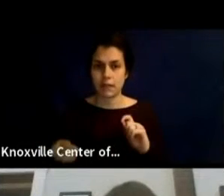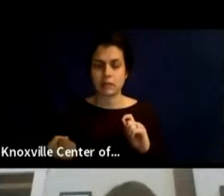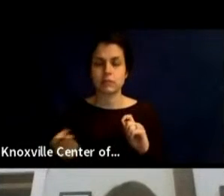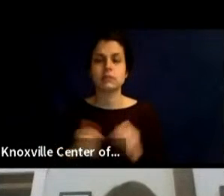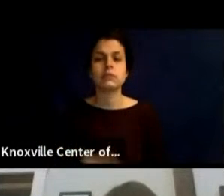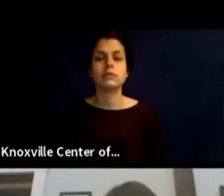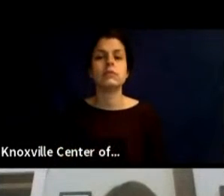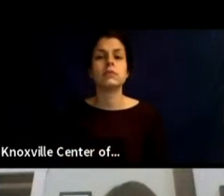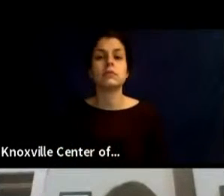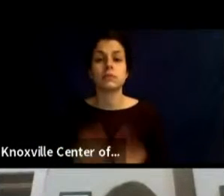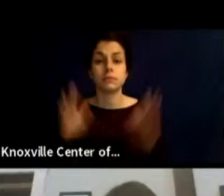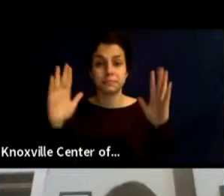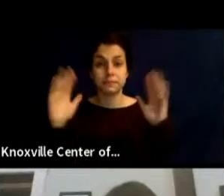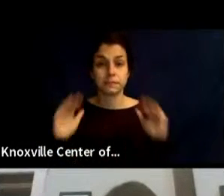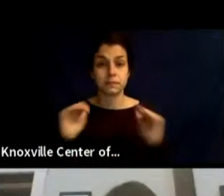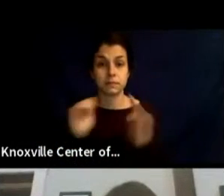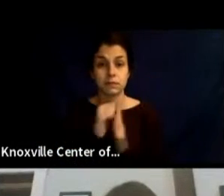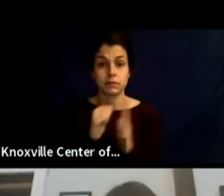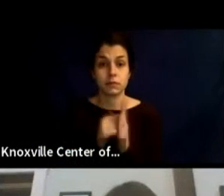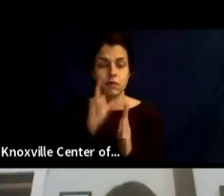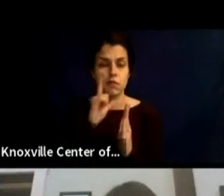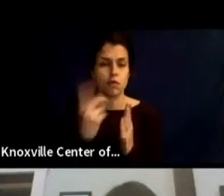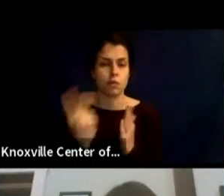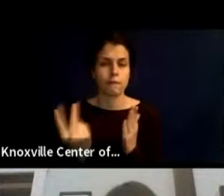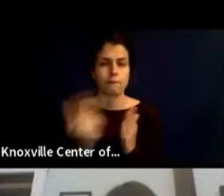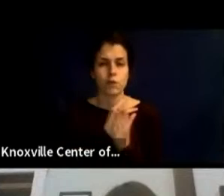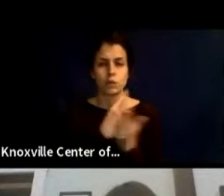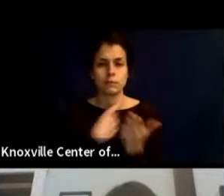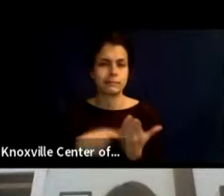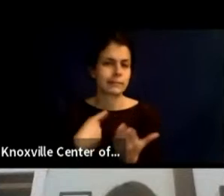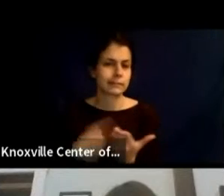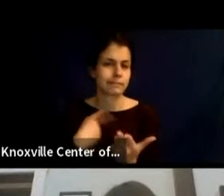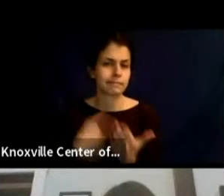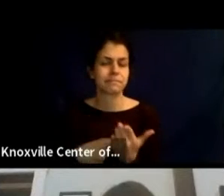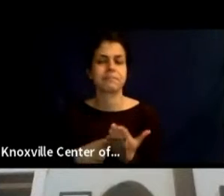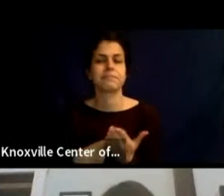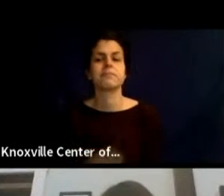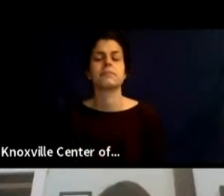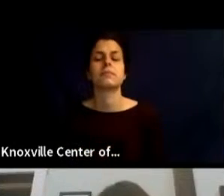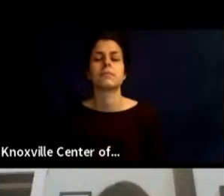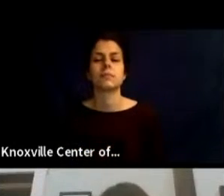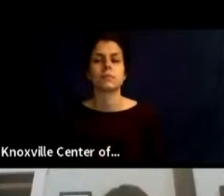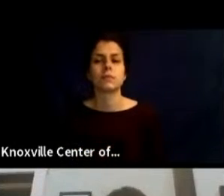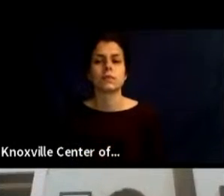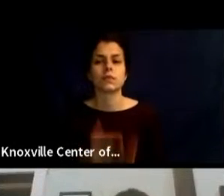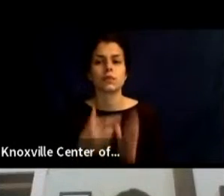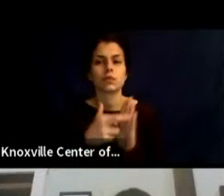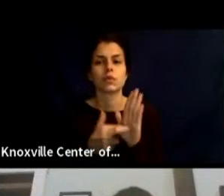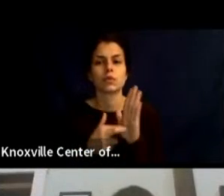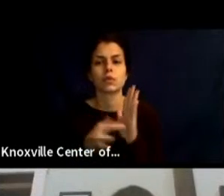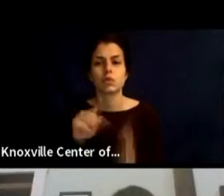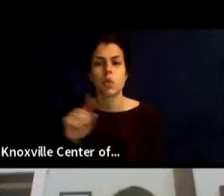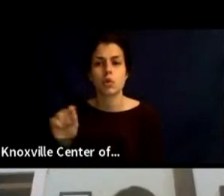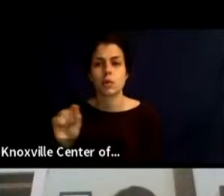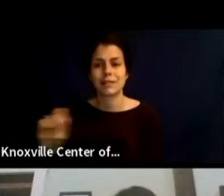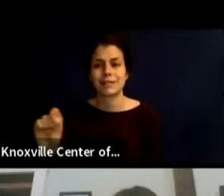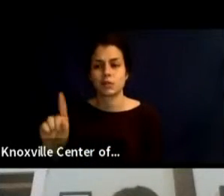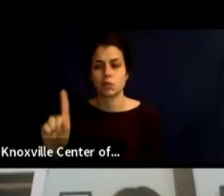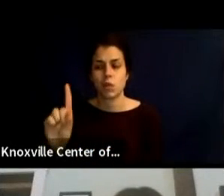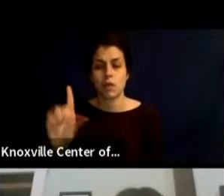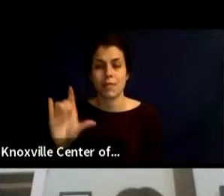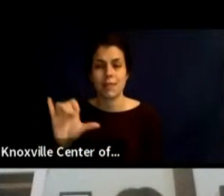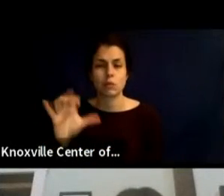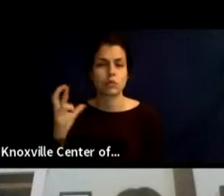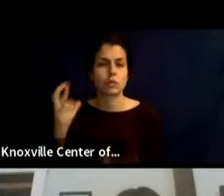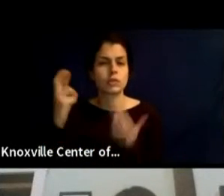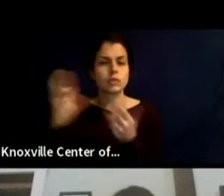Next item in the agenda is for review and discussion. The Regulation 2020-1, which was our